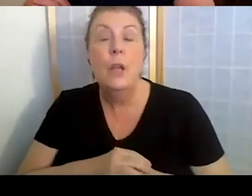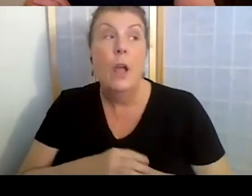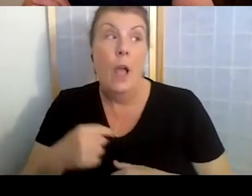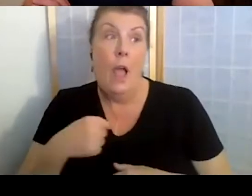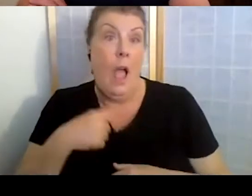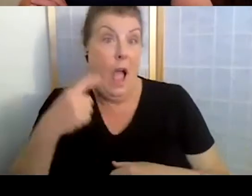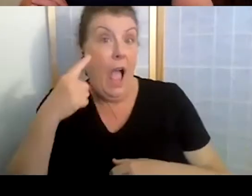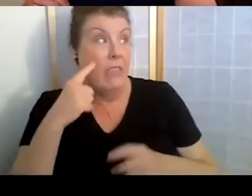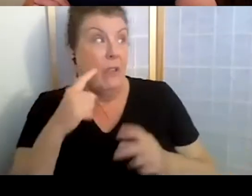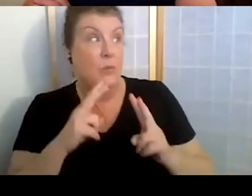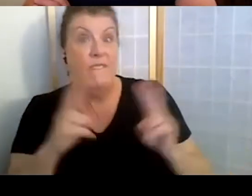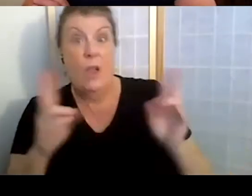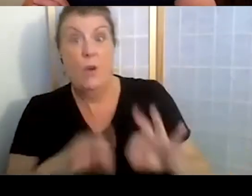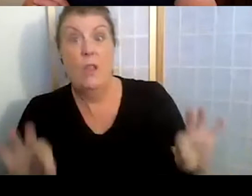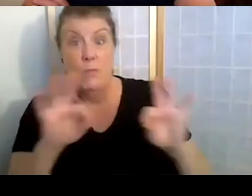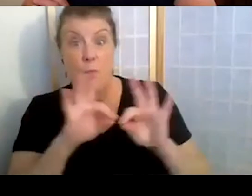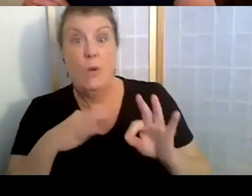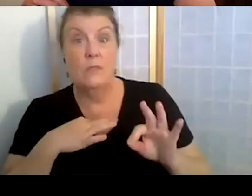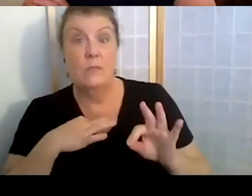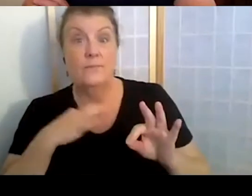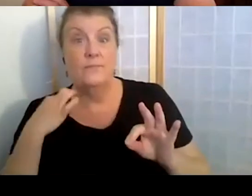and